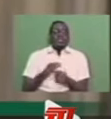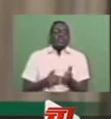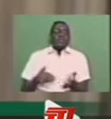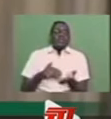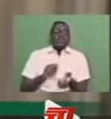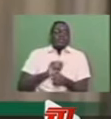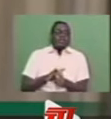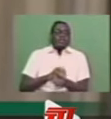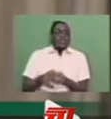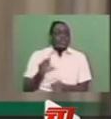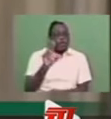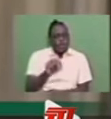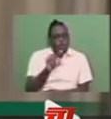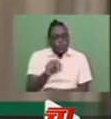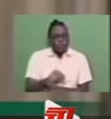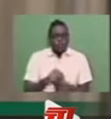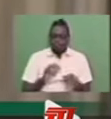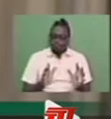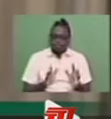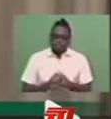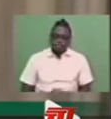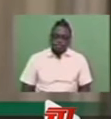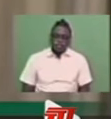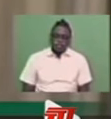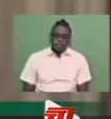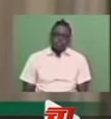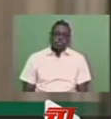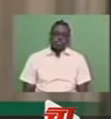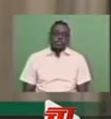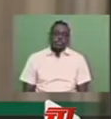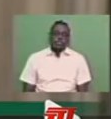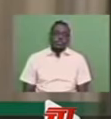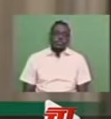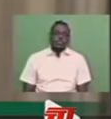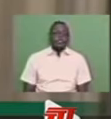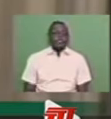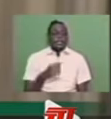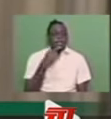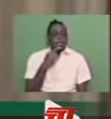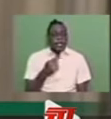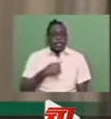innovative or creative in generating new revenue streams in the budget.